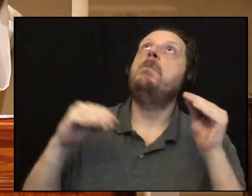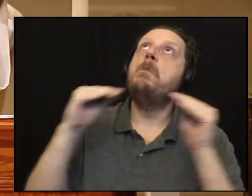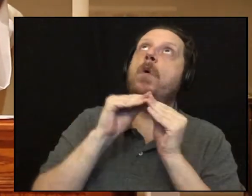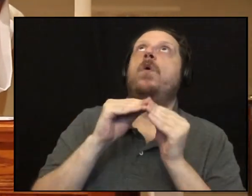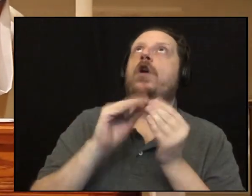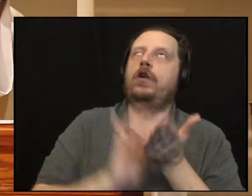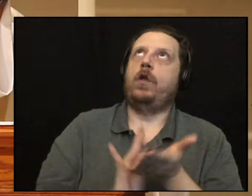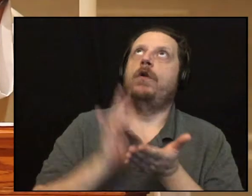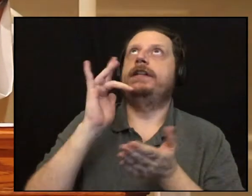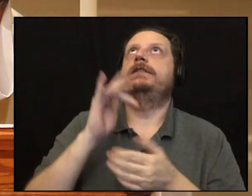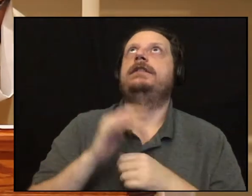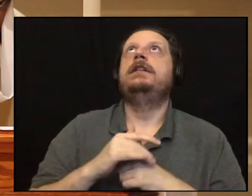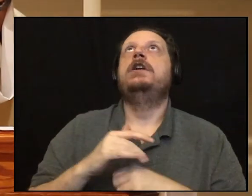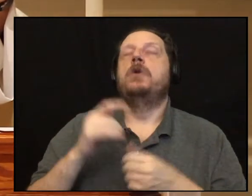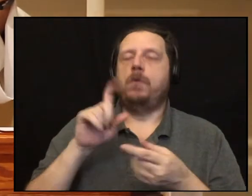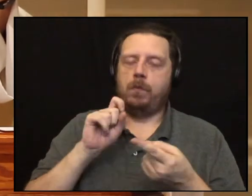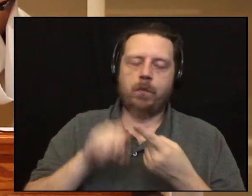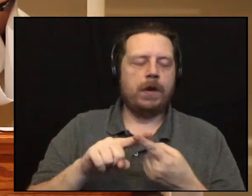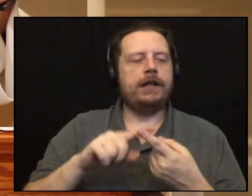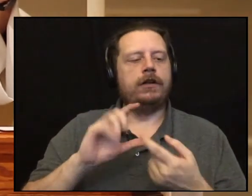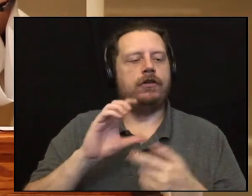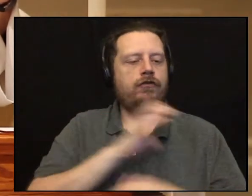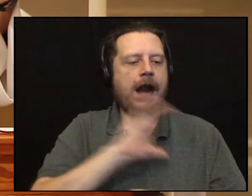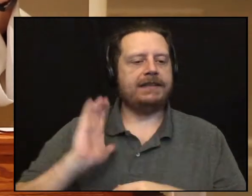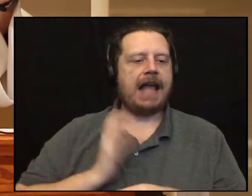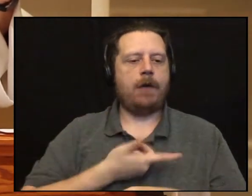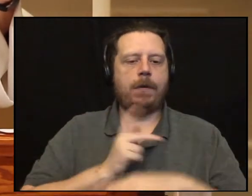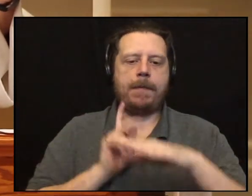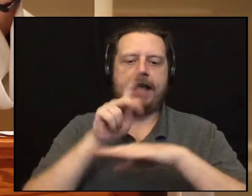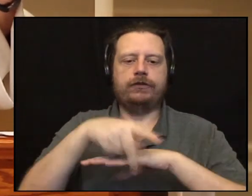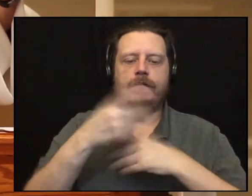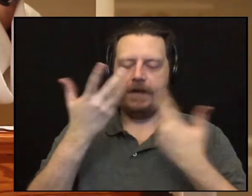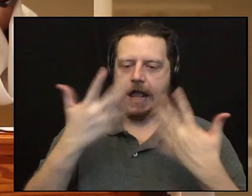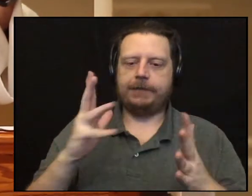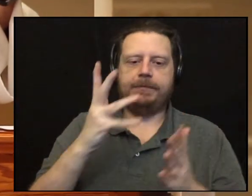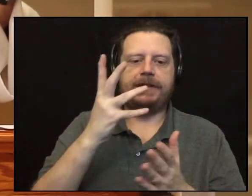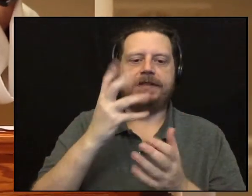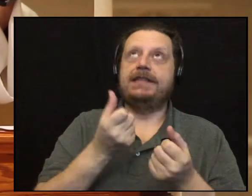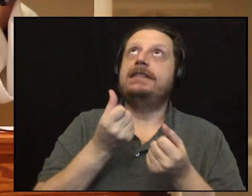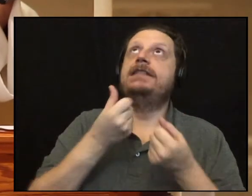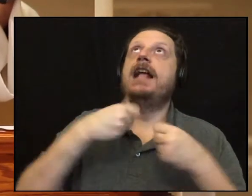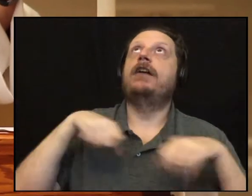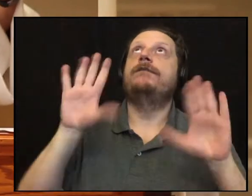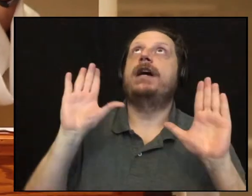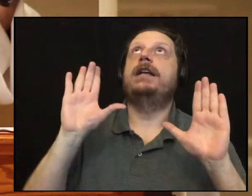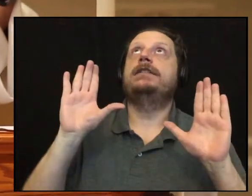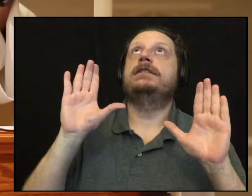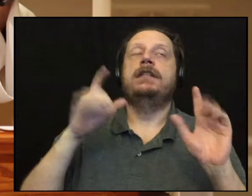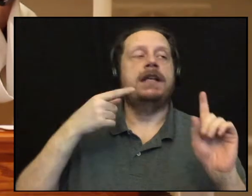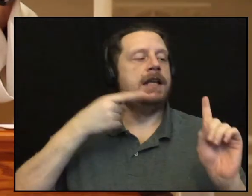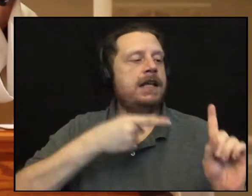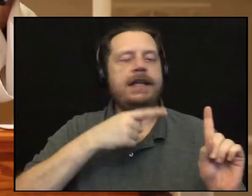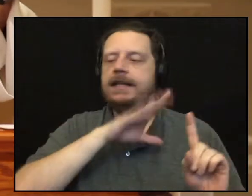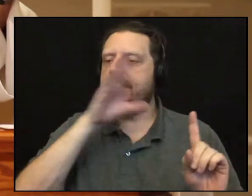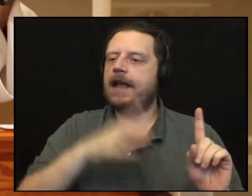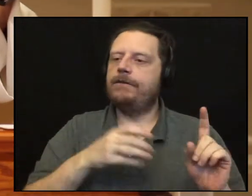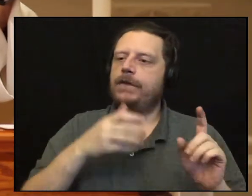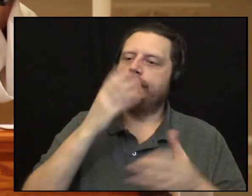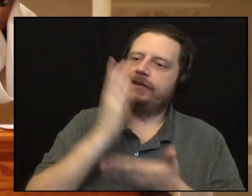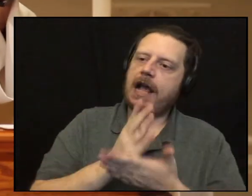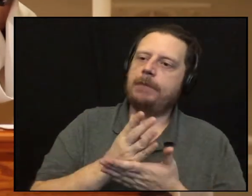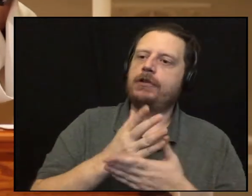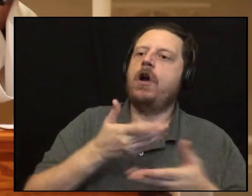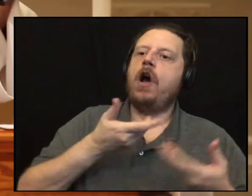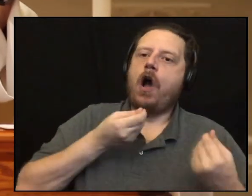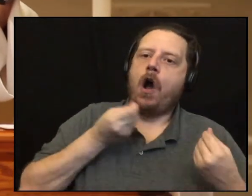when Christ, our Passover, has been sacrificed. He never ceases to offer himself for